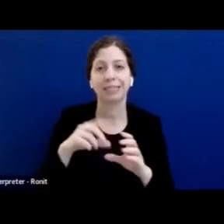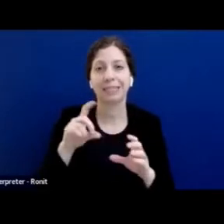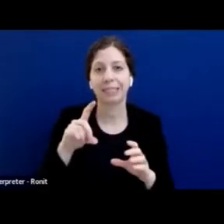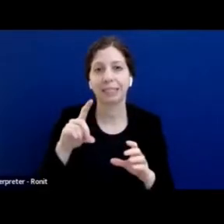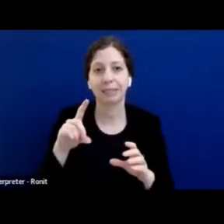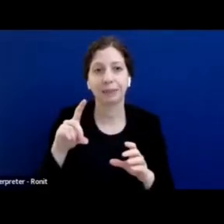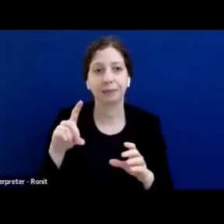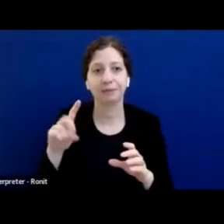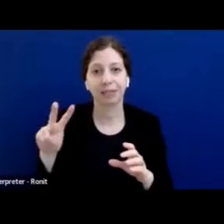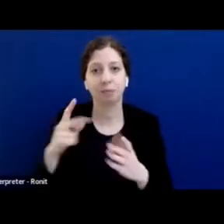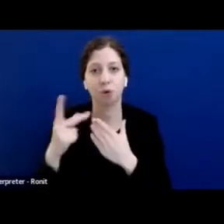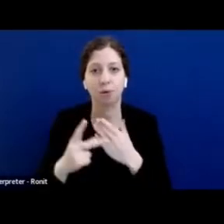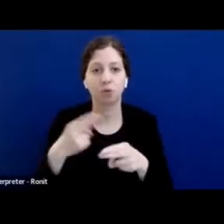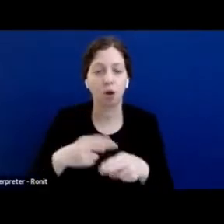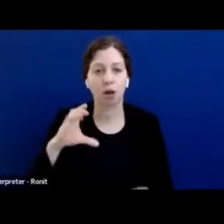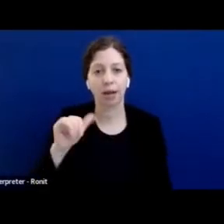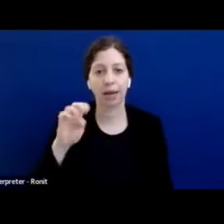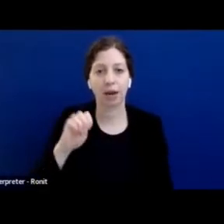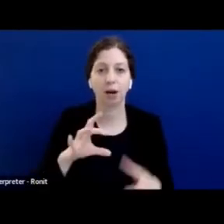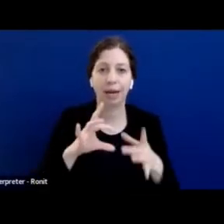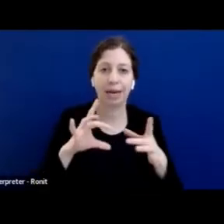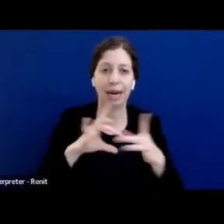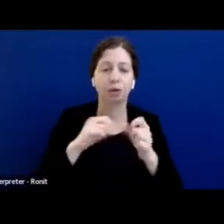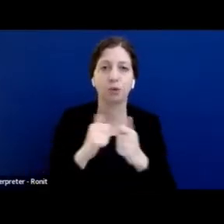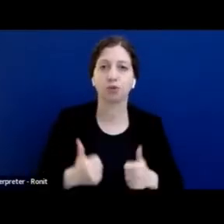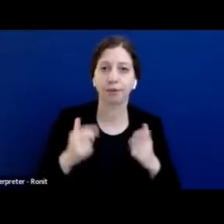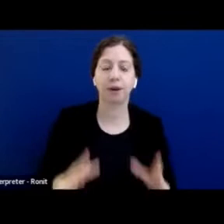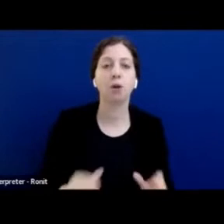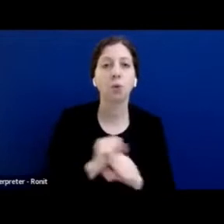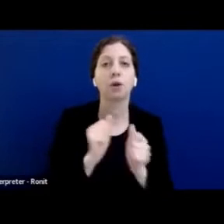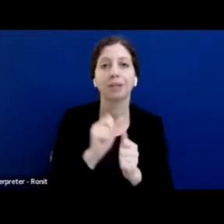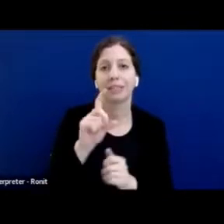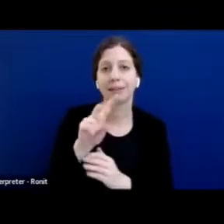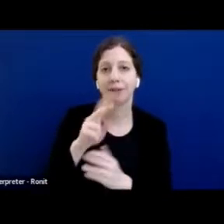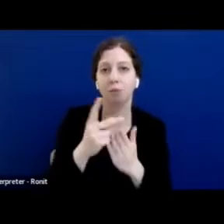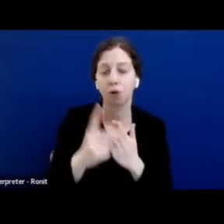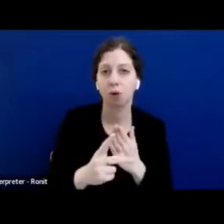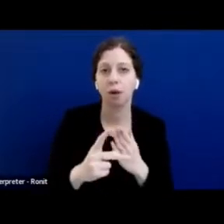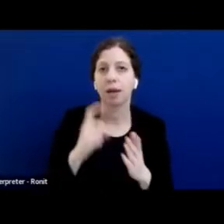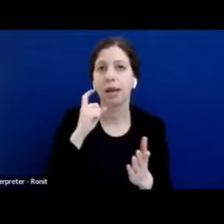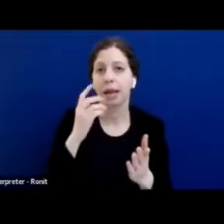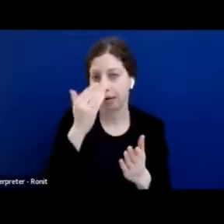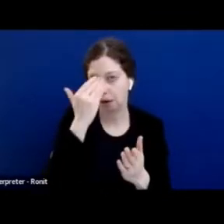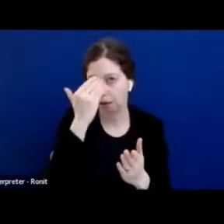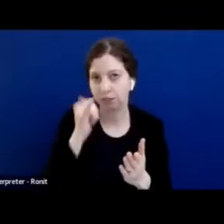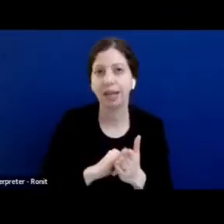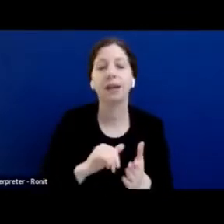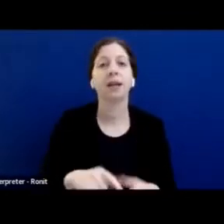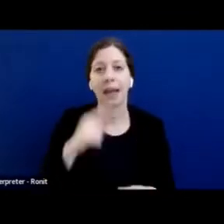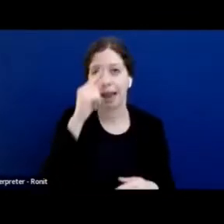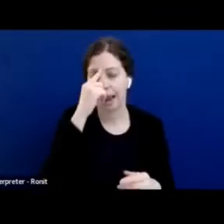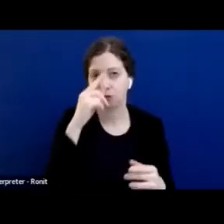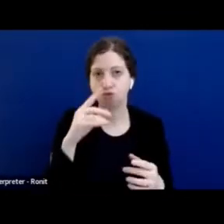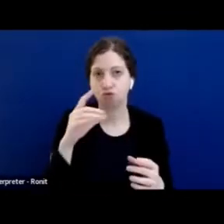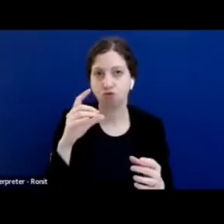which is connecting with survivors, really working with DV programs to acknowledge that head trauma and mental health challenges are common, thinking